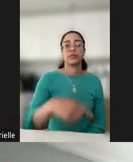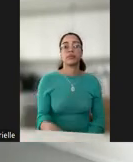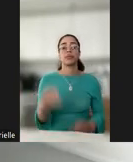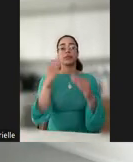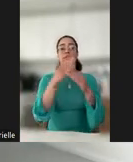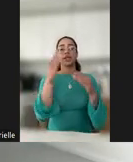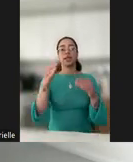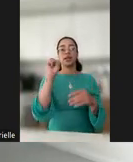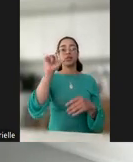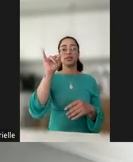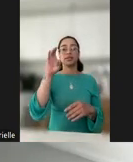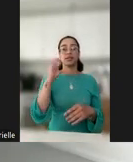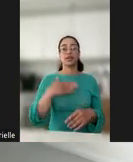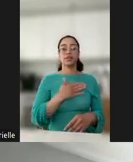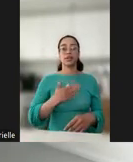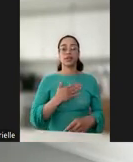please.